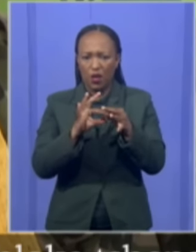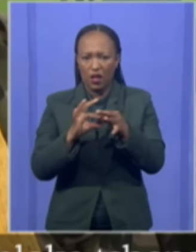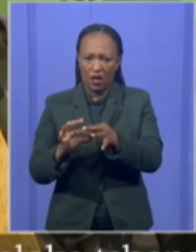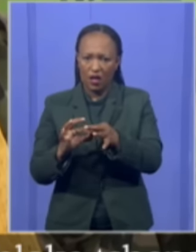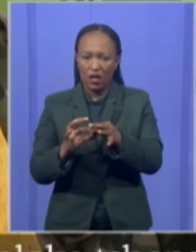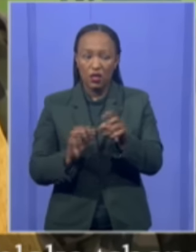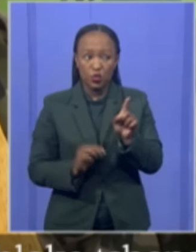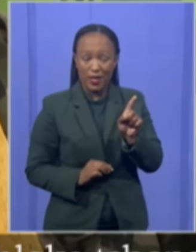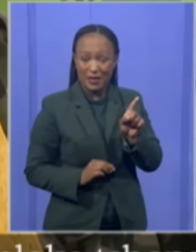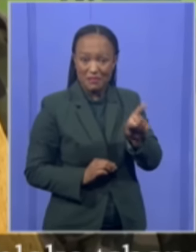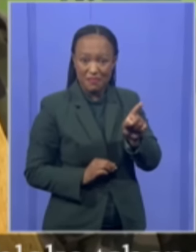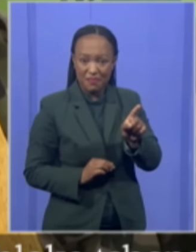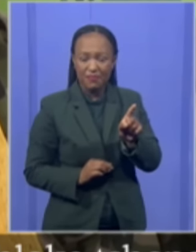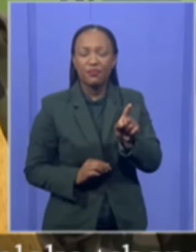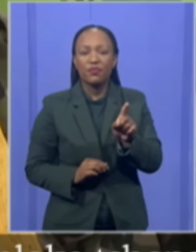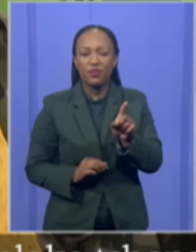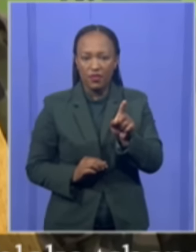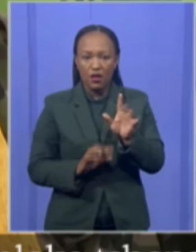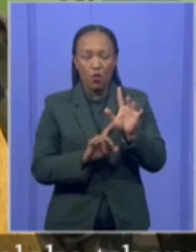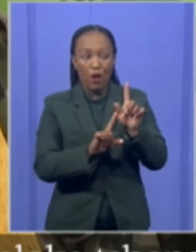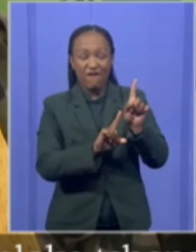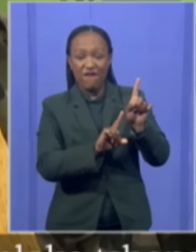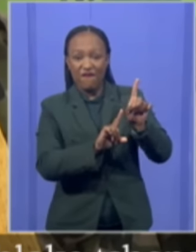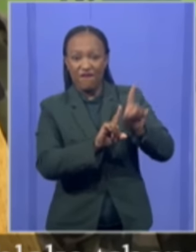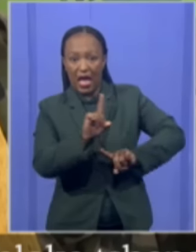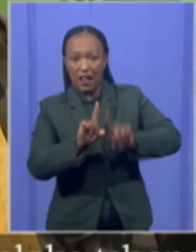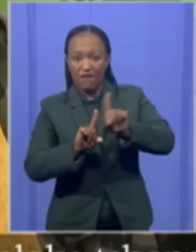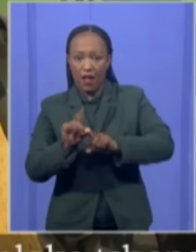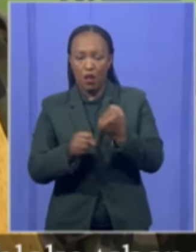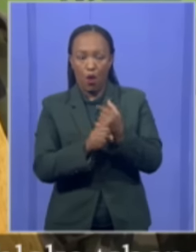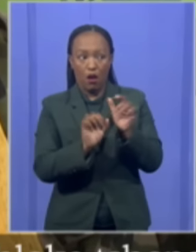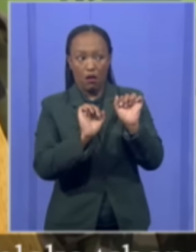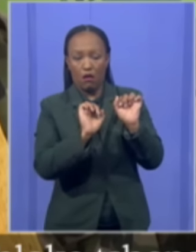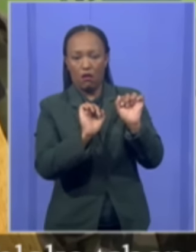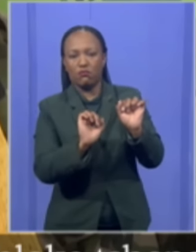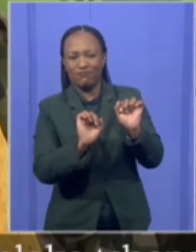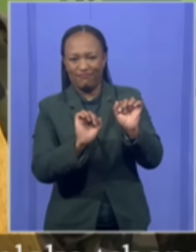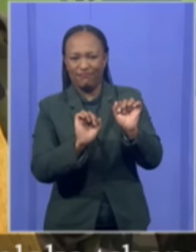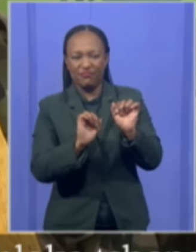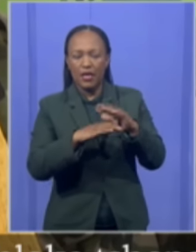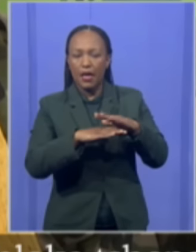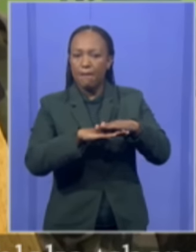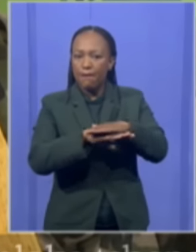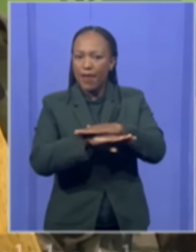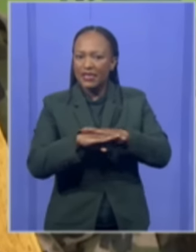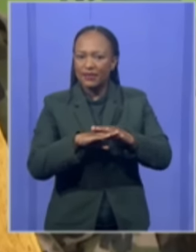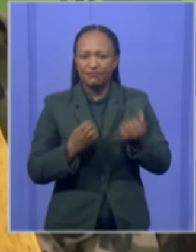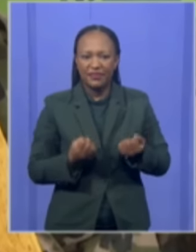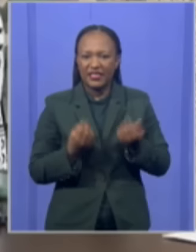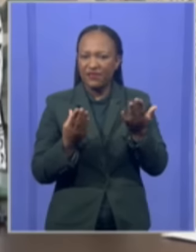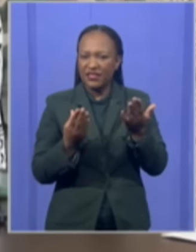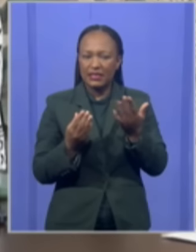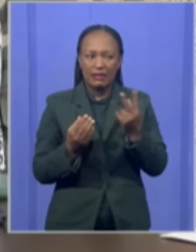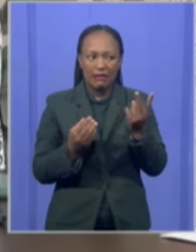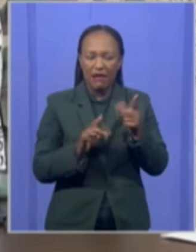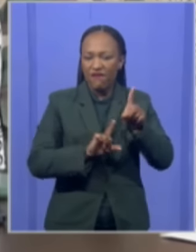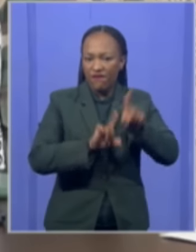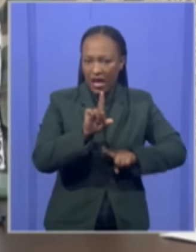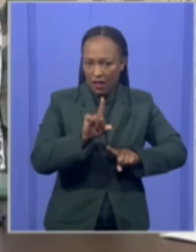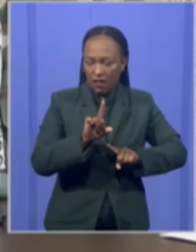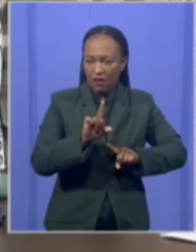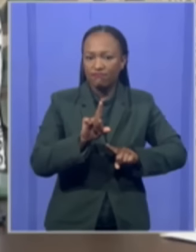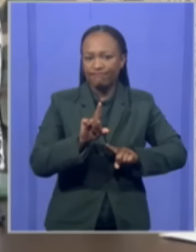him, and we've got failures in his administration to provide even the basic services to our people. The